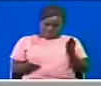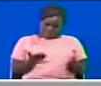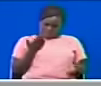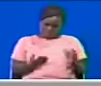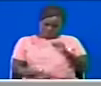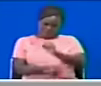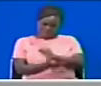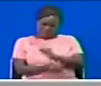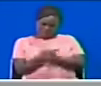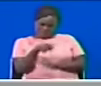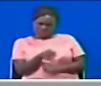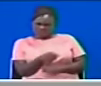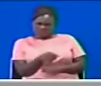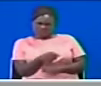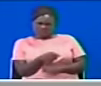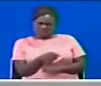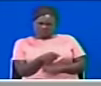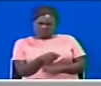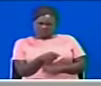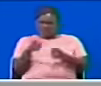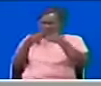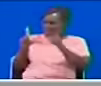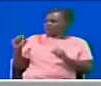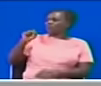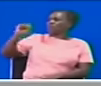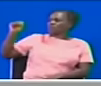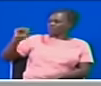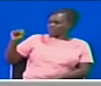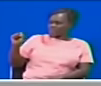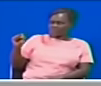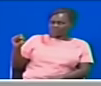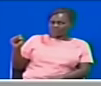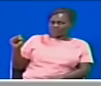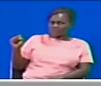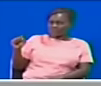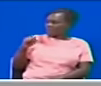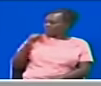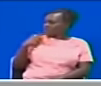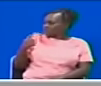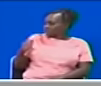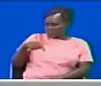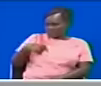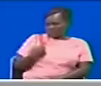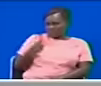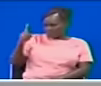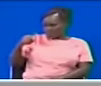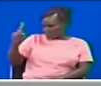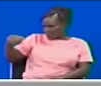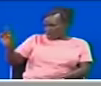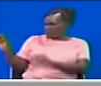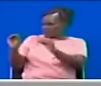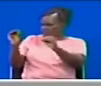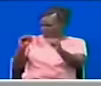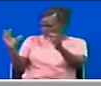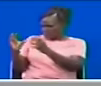here, but isn't that then the very language of politics? And not to say that I endorse the moving of part, you know,